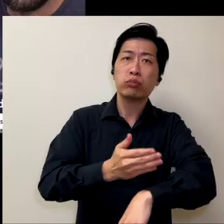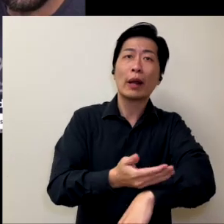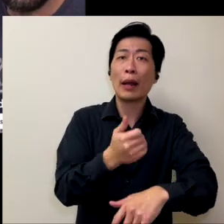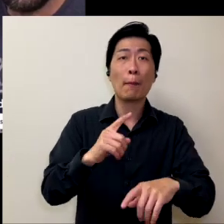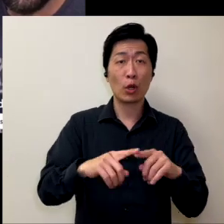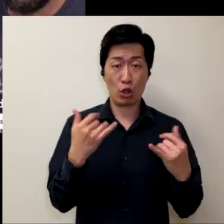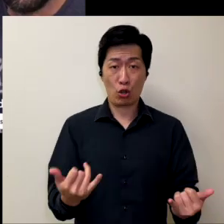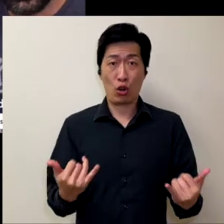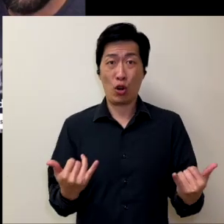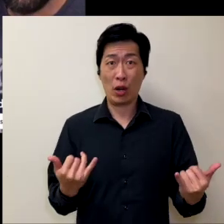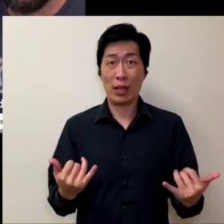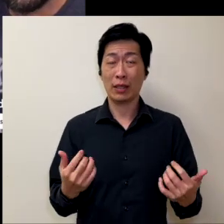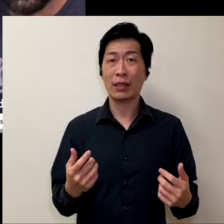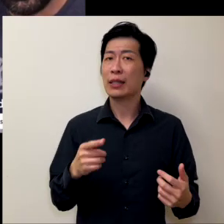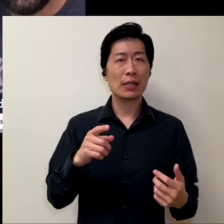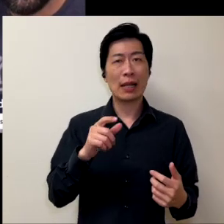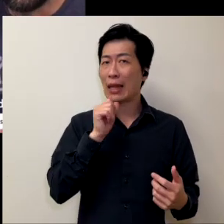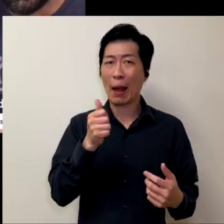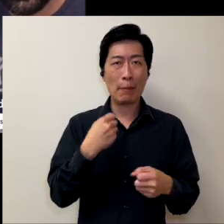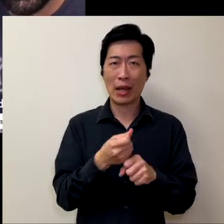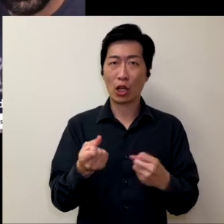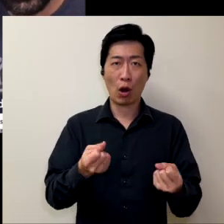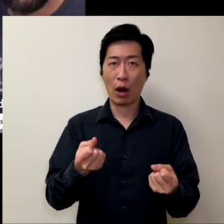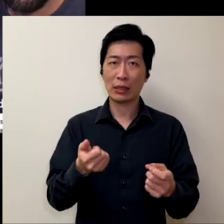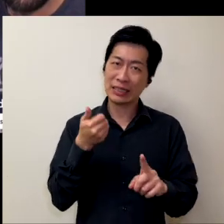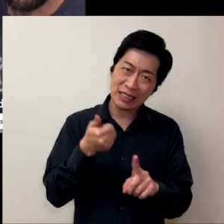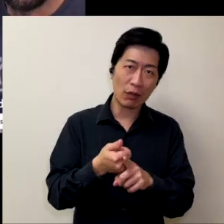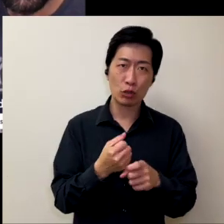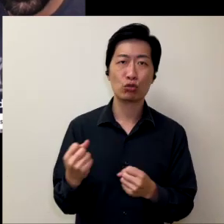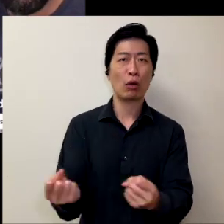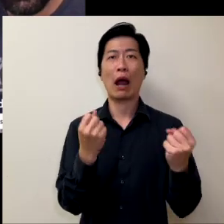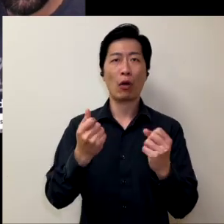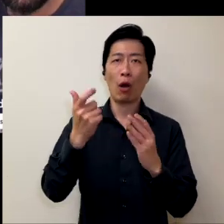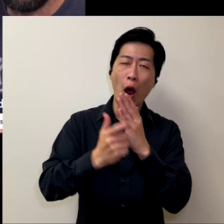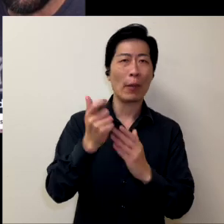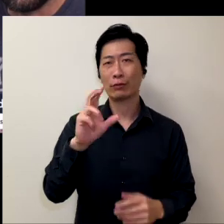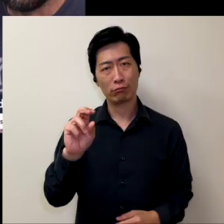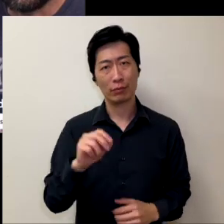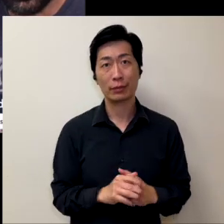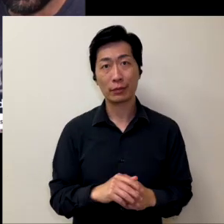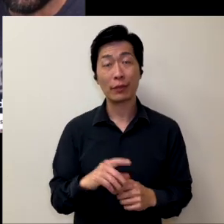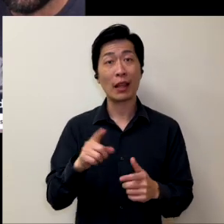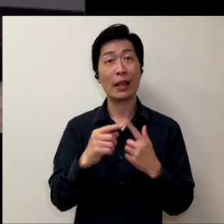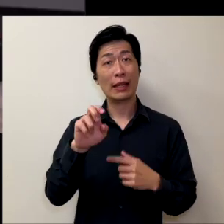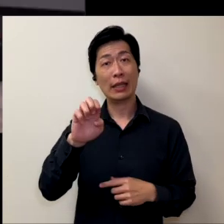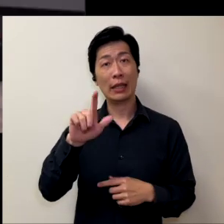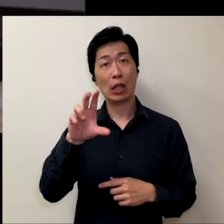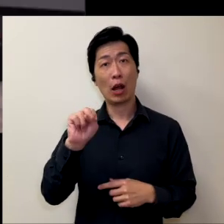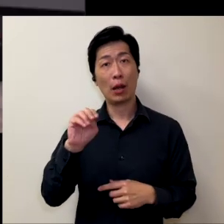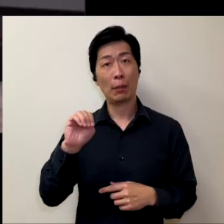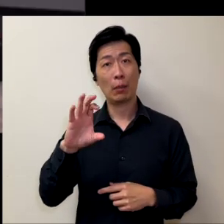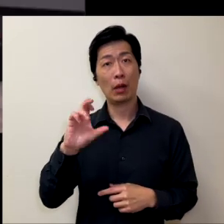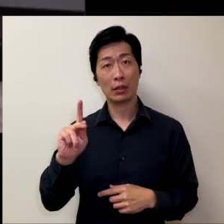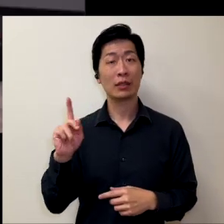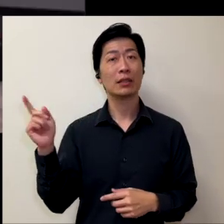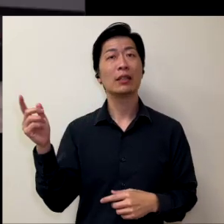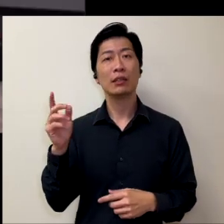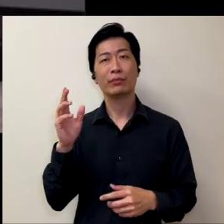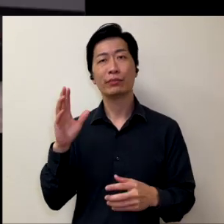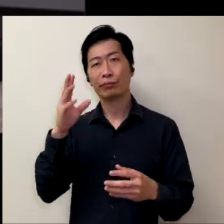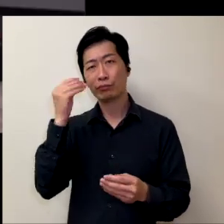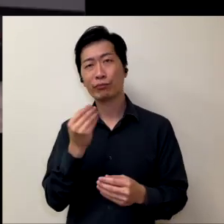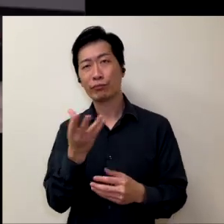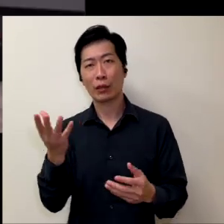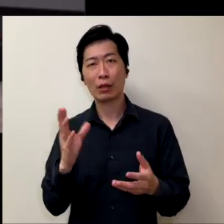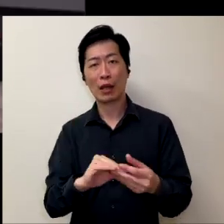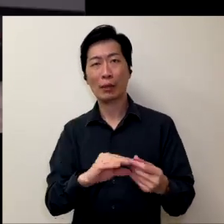are designed to become more capable over time, the currently enabled features do not make the vehicle autonomous. In addition to that, there was some commentary